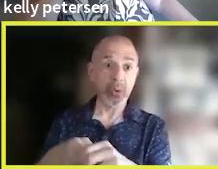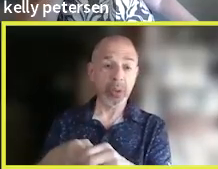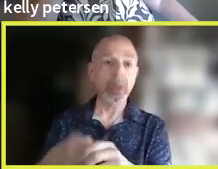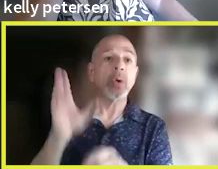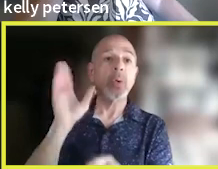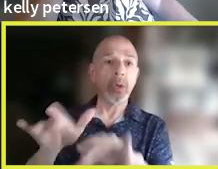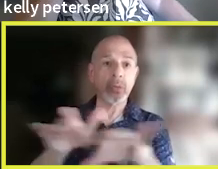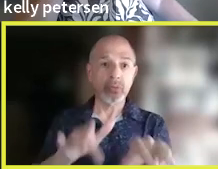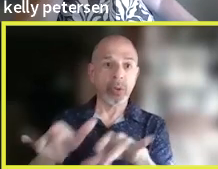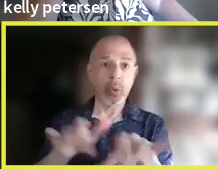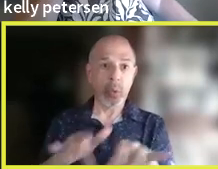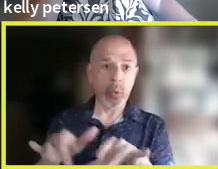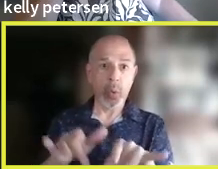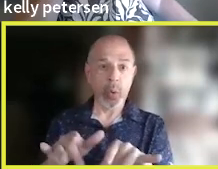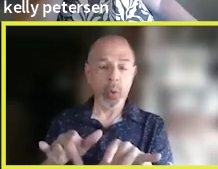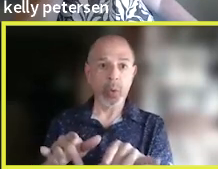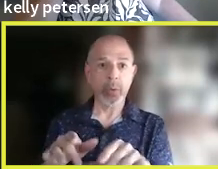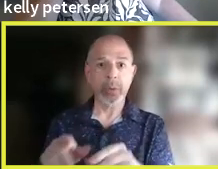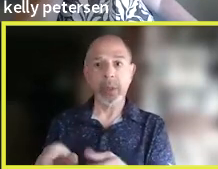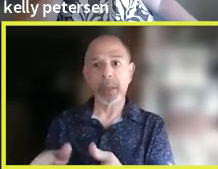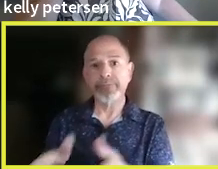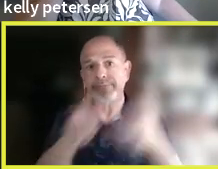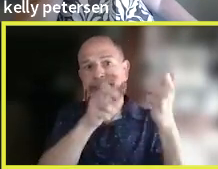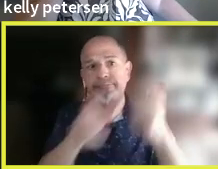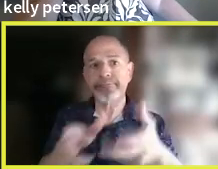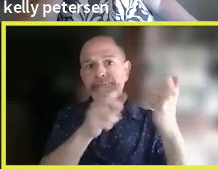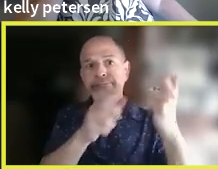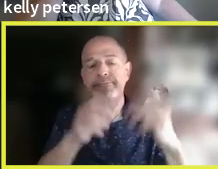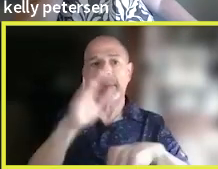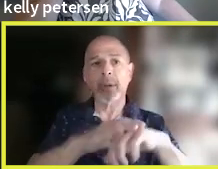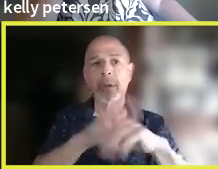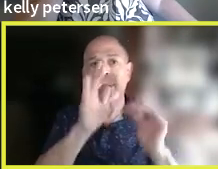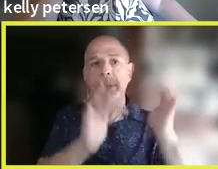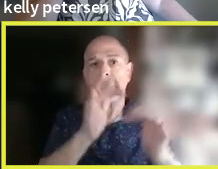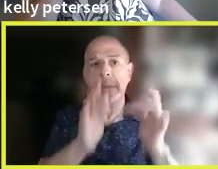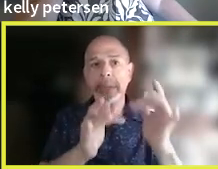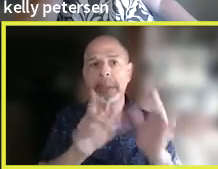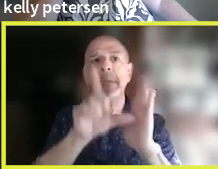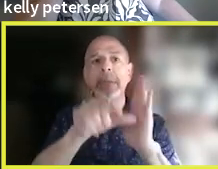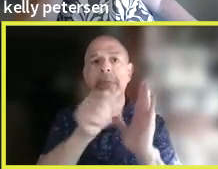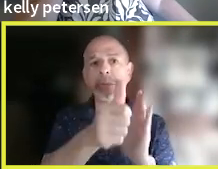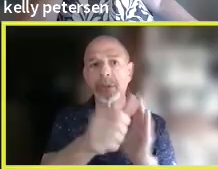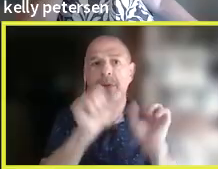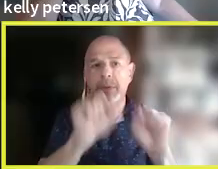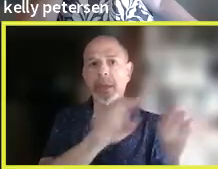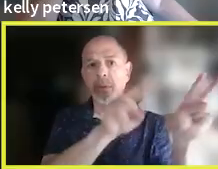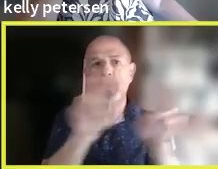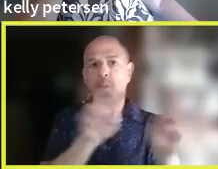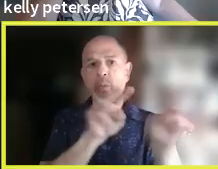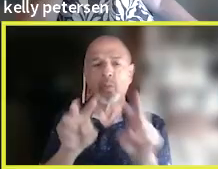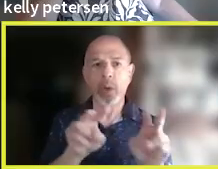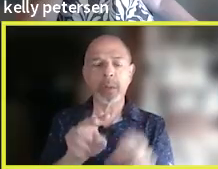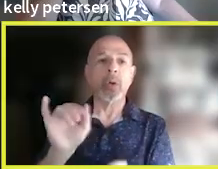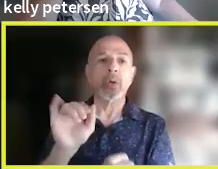self-directed supports, all of our recent meetings are on there. So we actually did have an estate and future planning one in